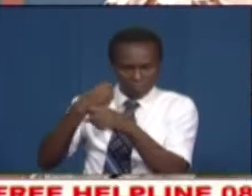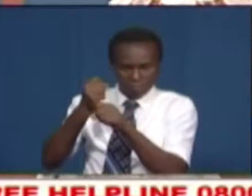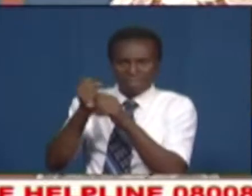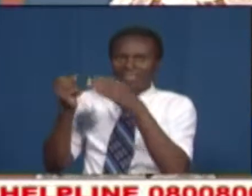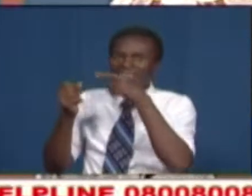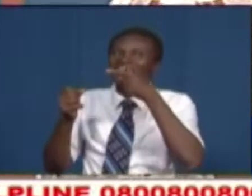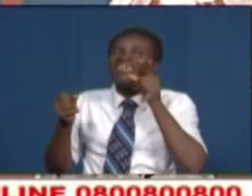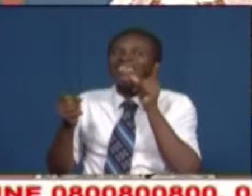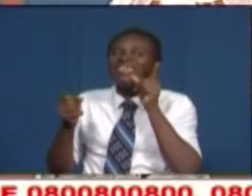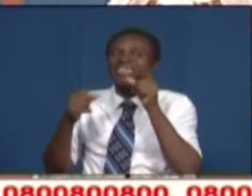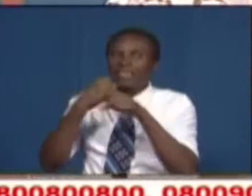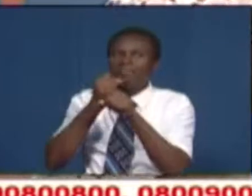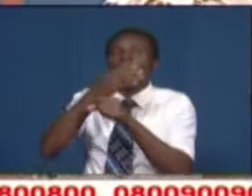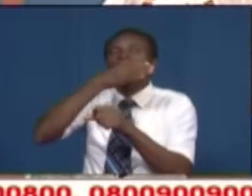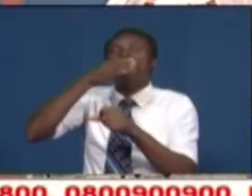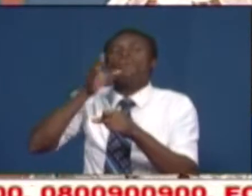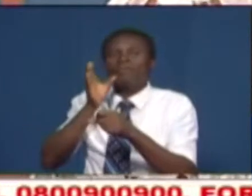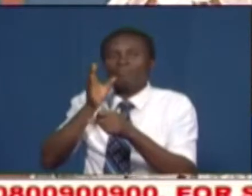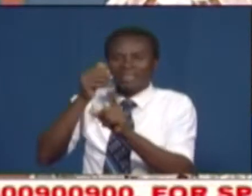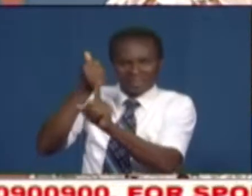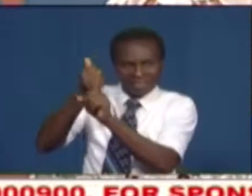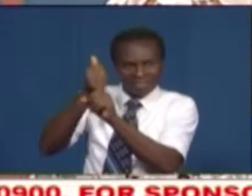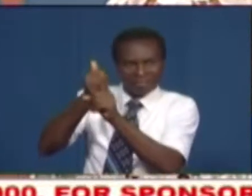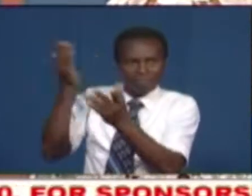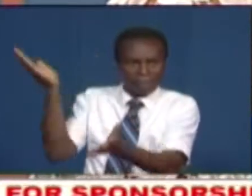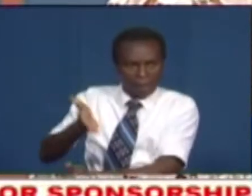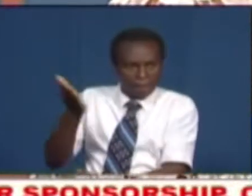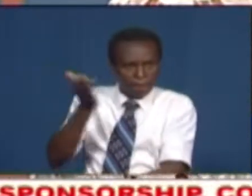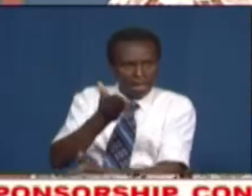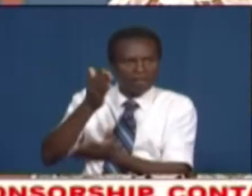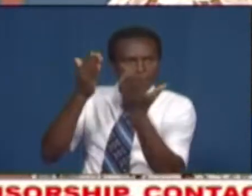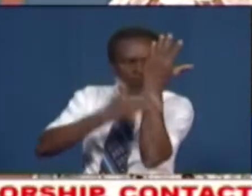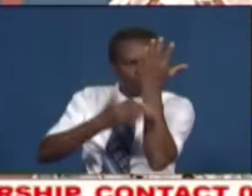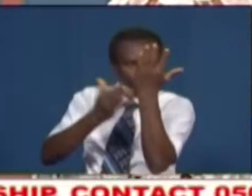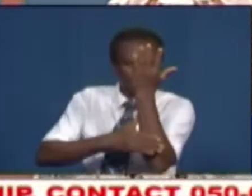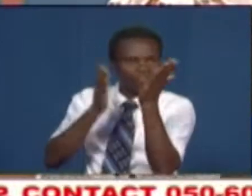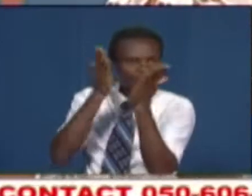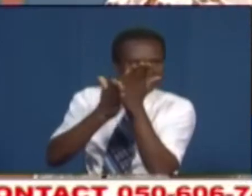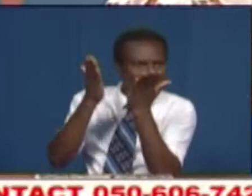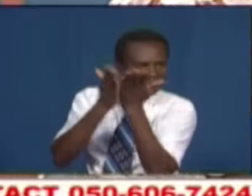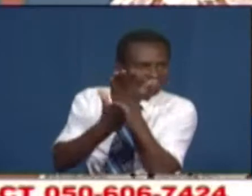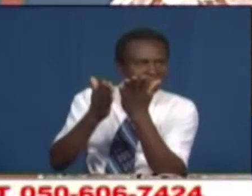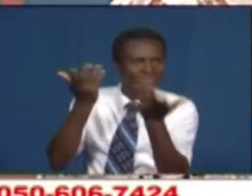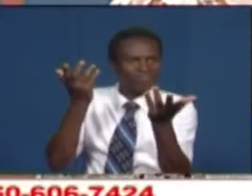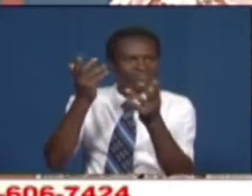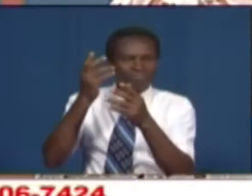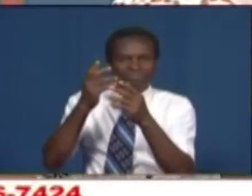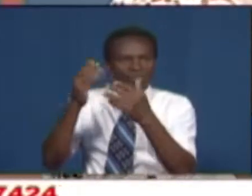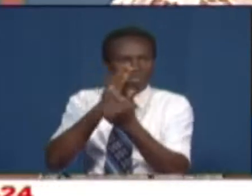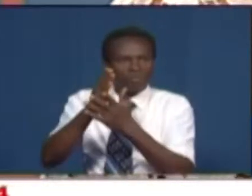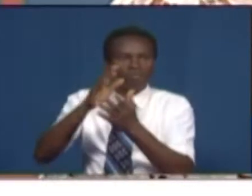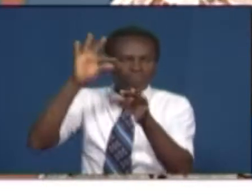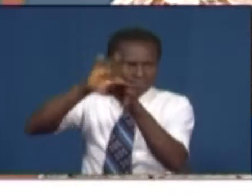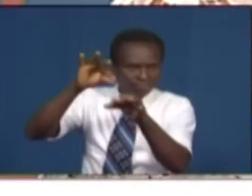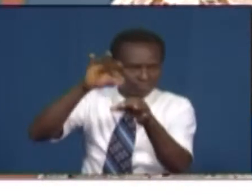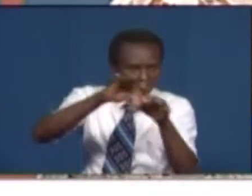most of the schools are actually trying to come up with the idea. And I saw that last year in the U.S. where the school children are really